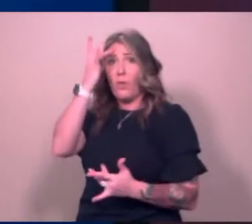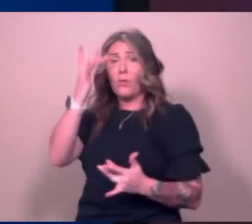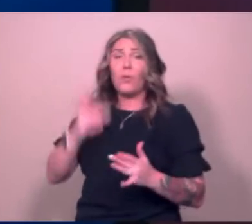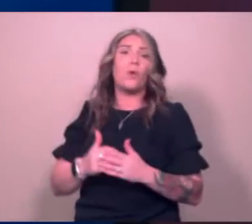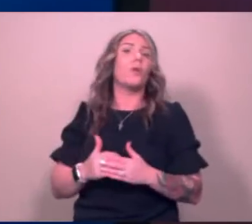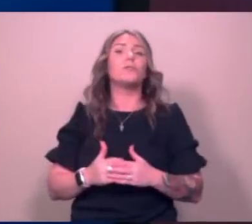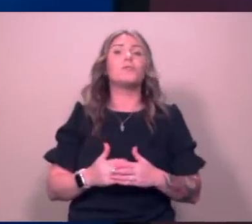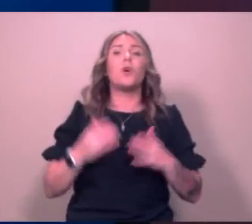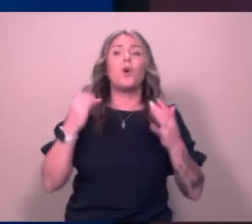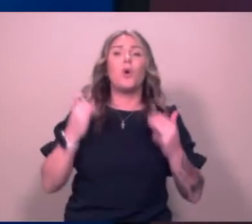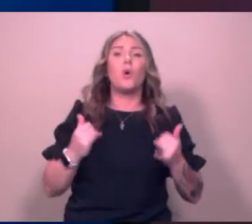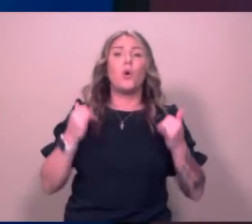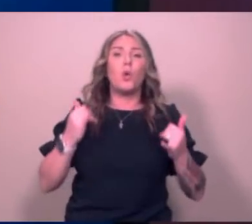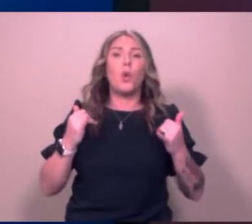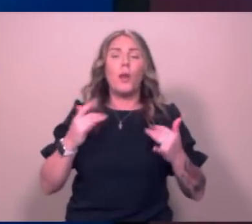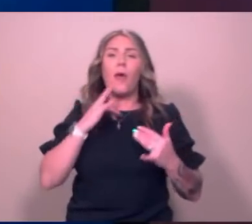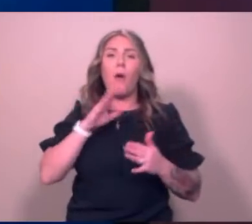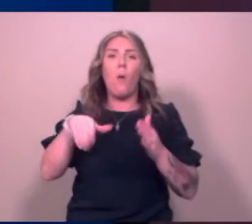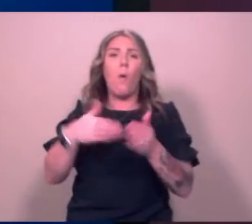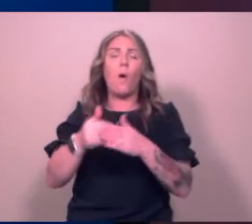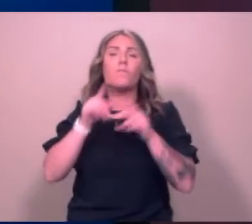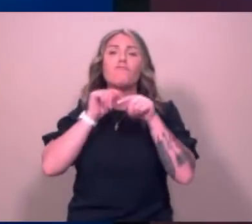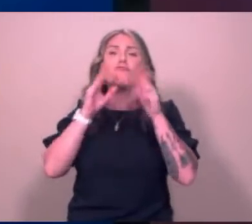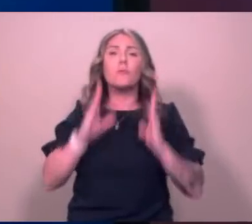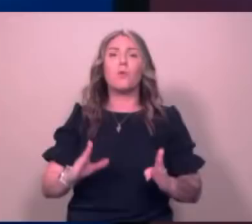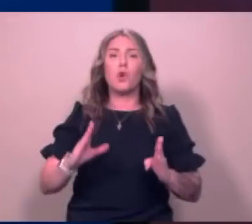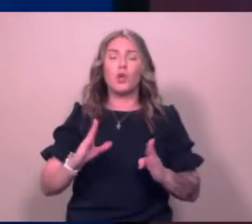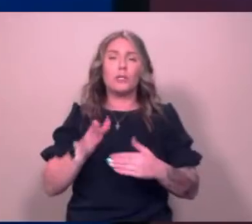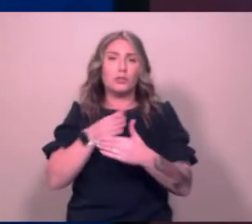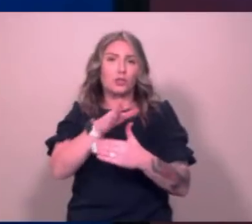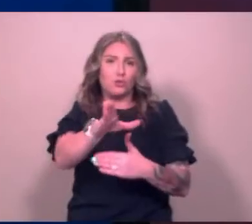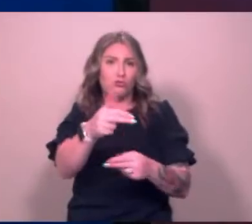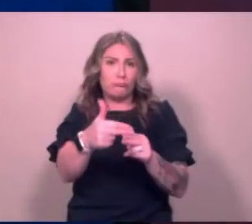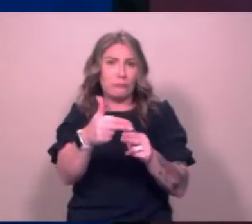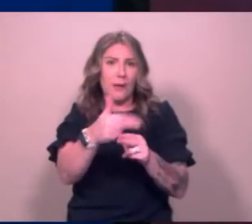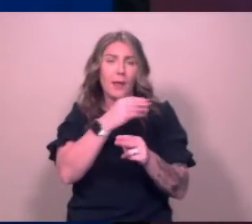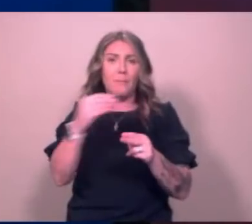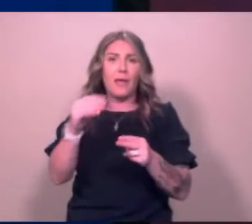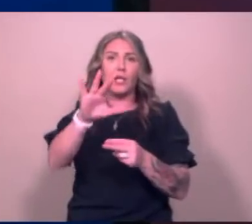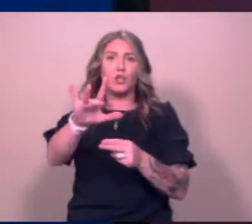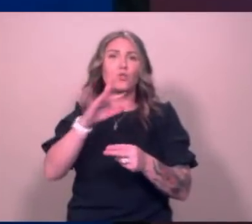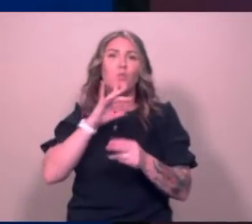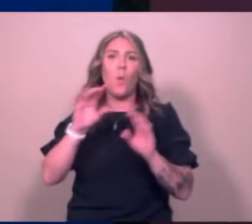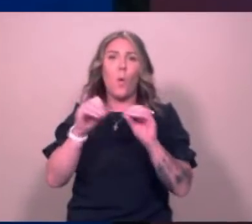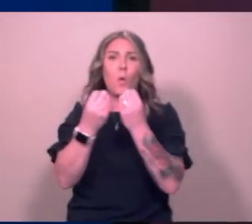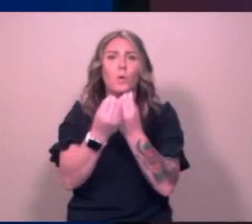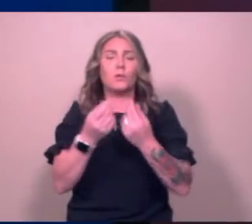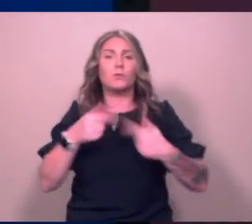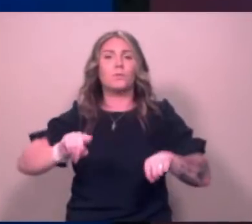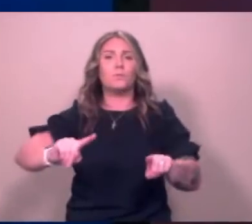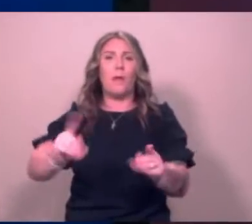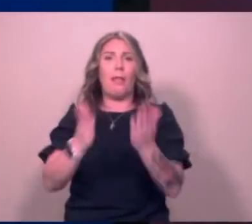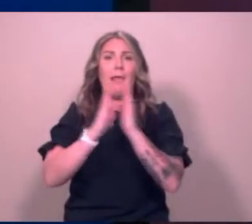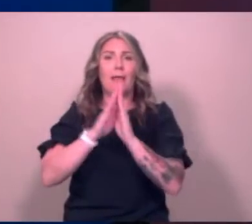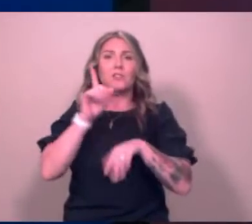our mics for our reporters on the line. Please share your name and media organization as you ask your questions.